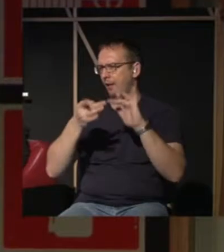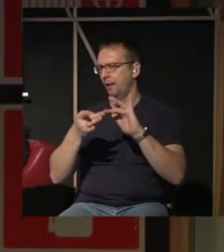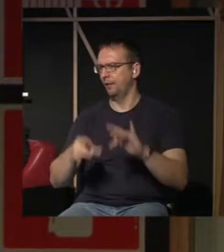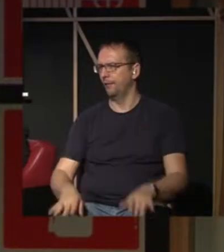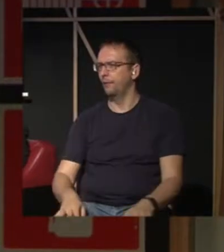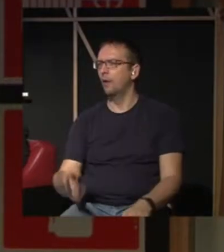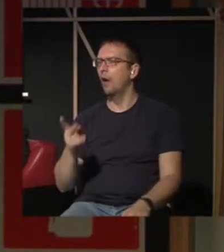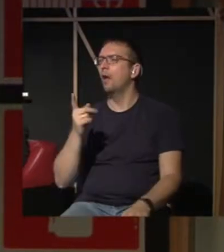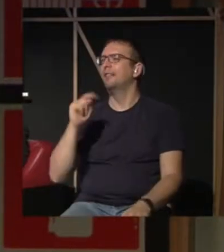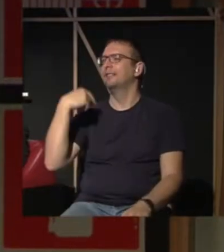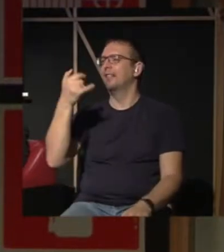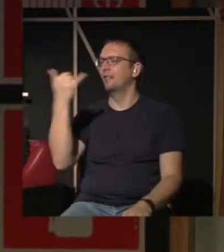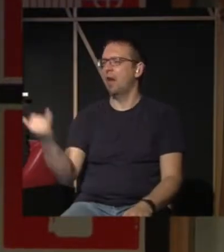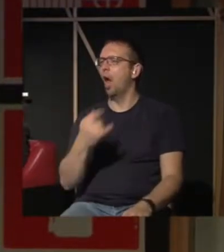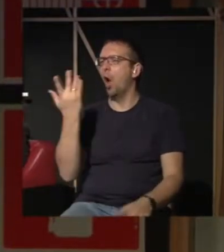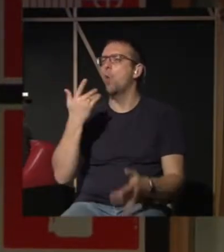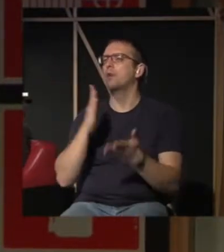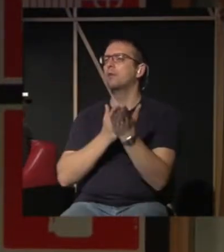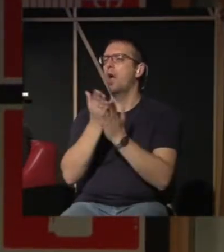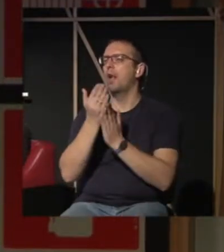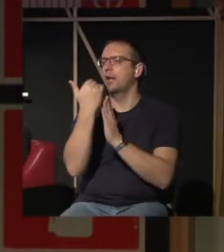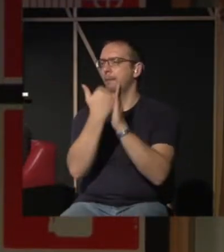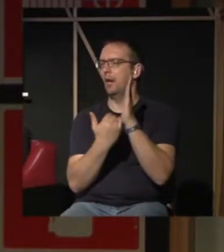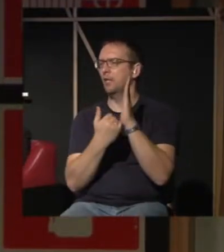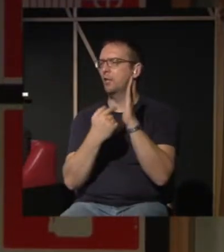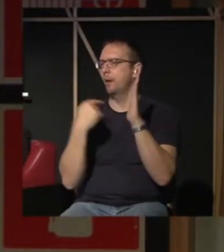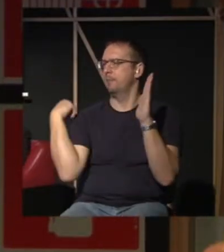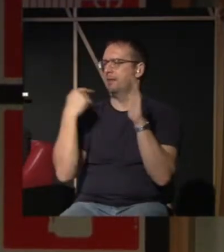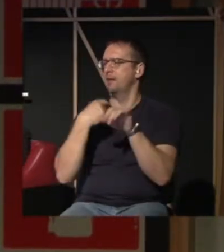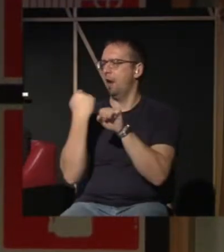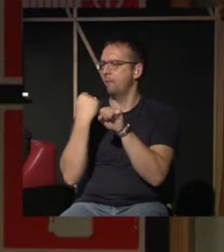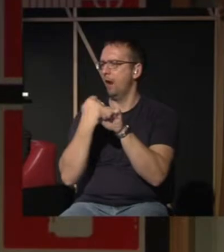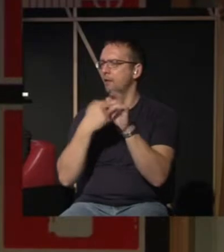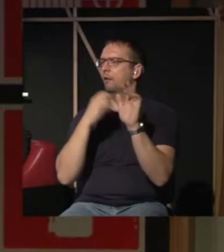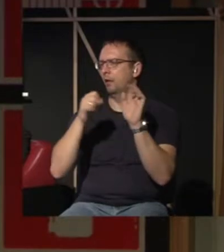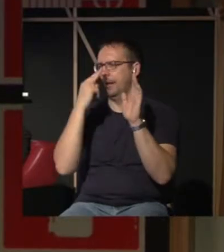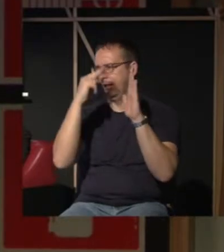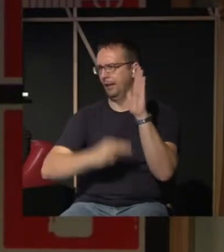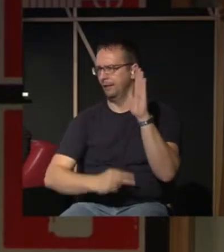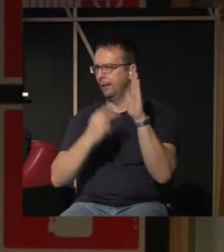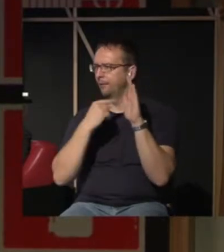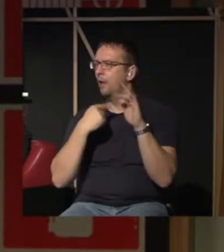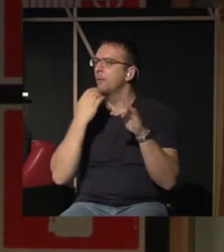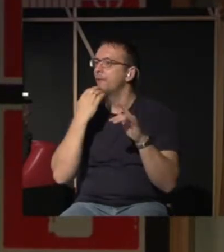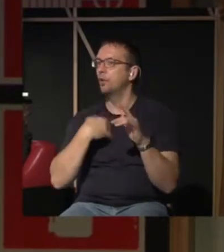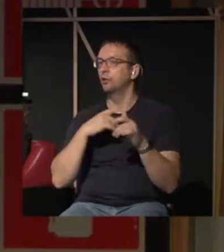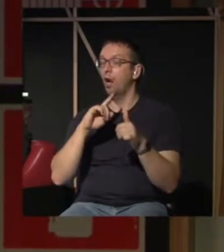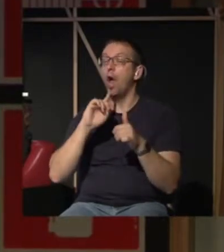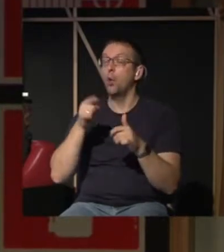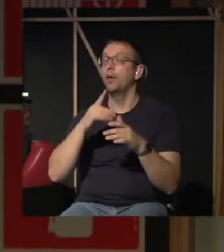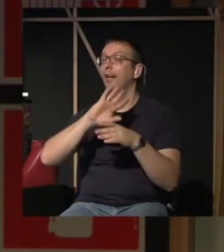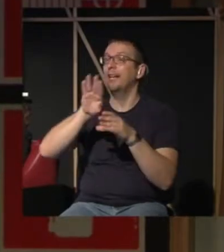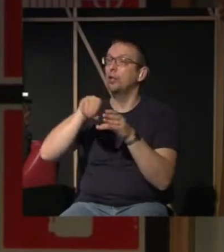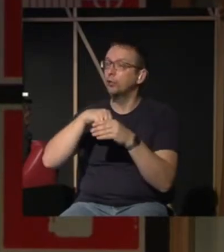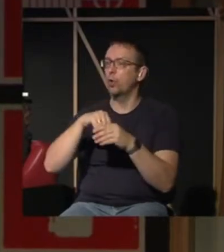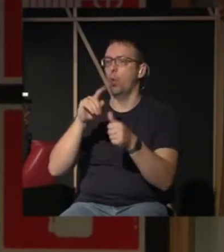that inclusivity and equality is a part of a bigger process that we have implemented